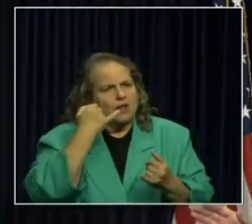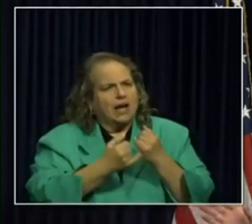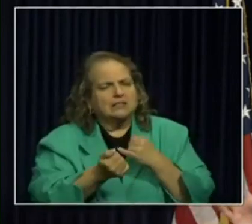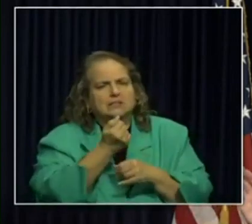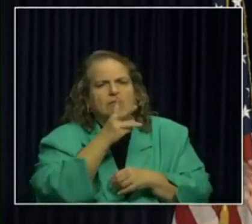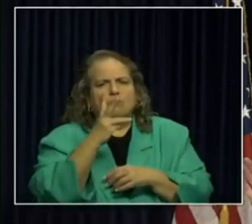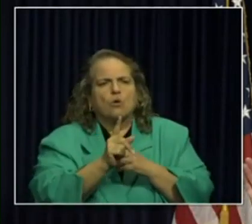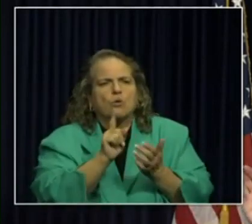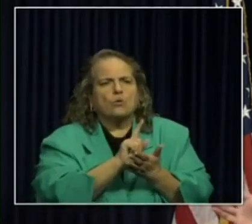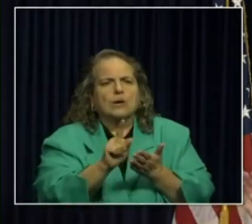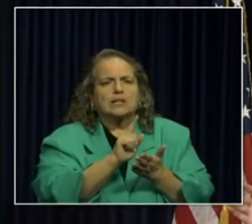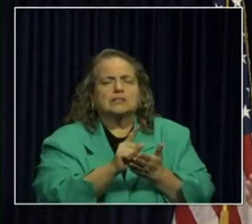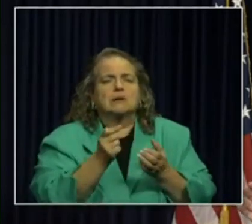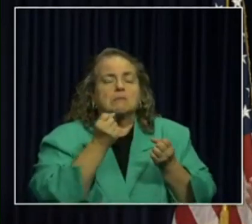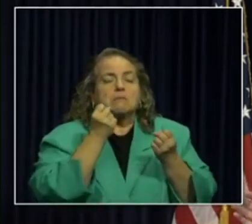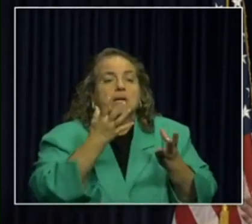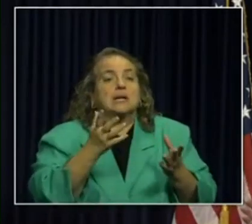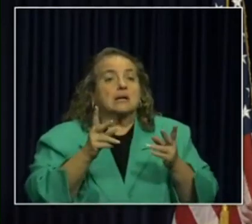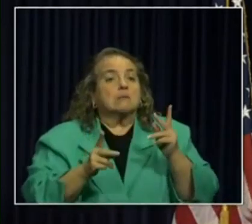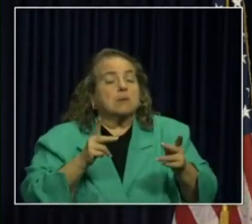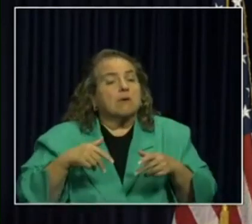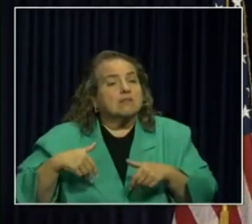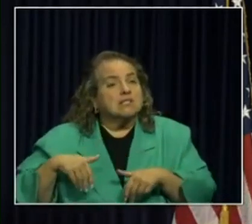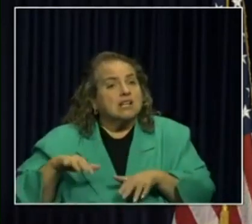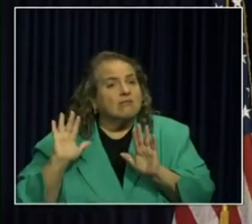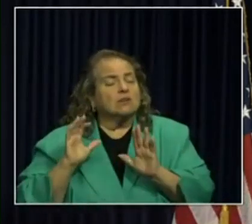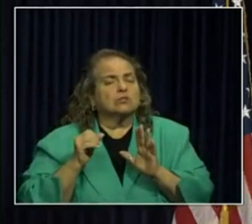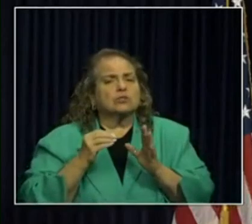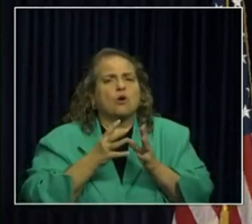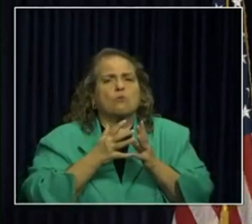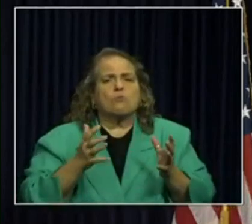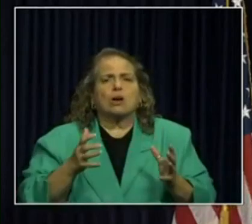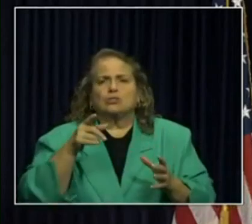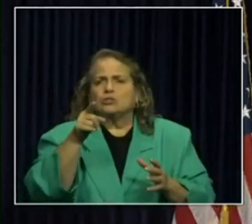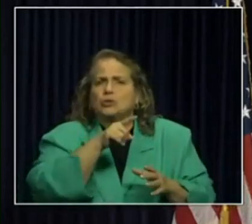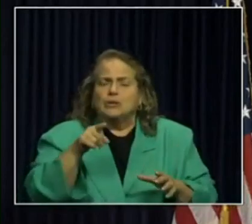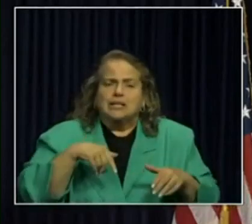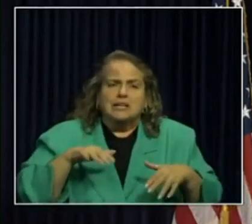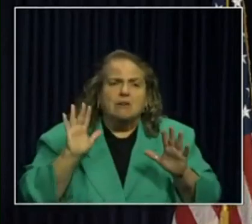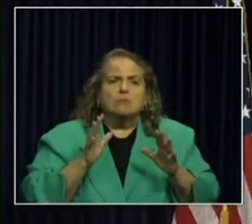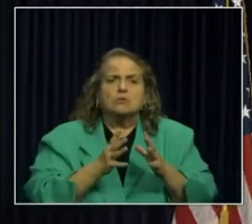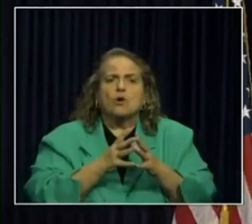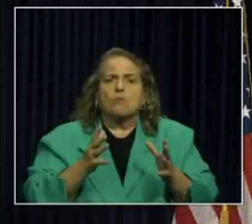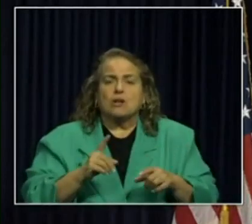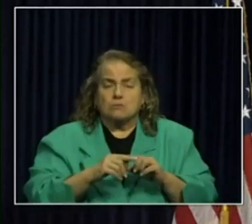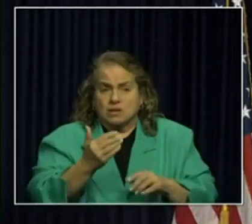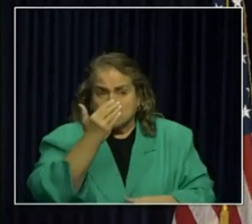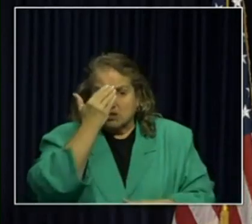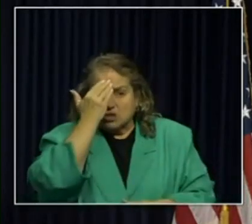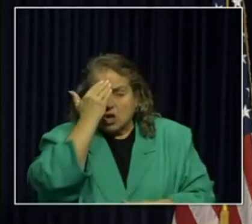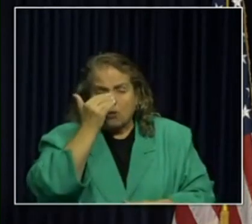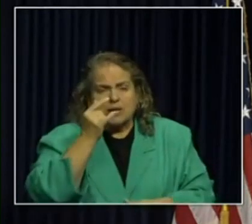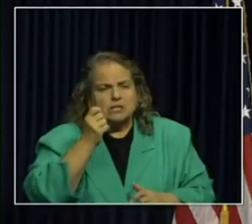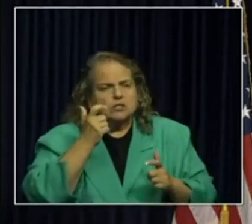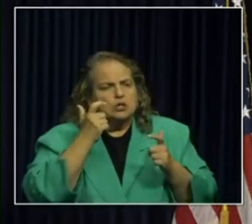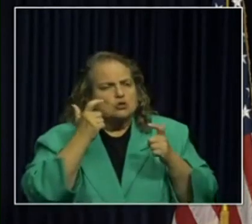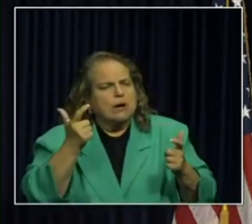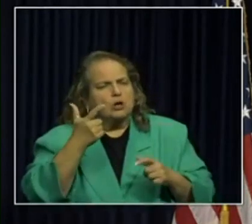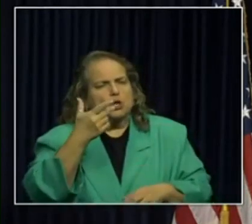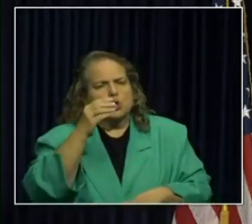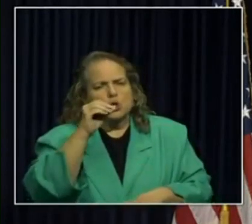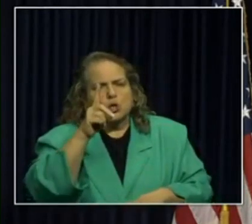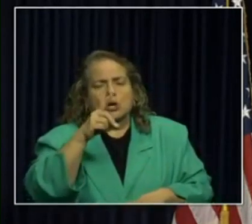many people sacrifice so much, give up so much, but know it is for the greater good. I've been so